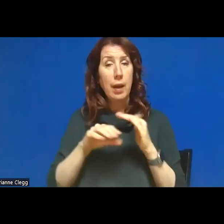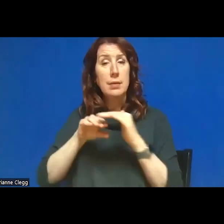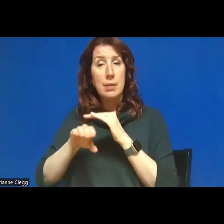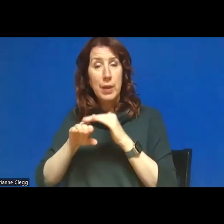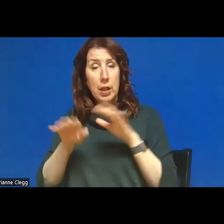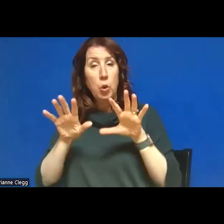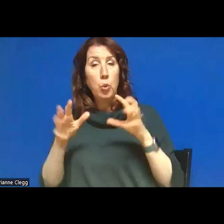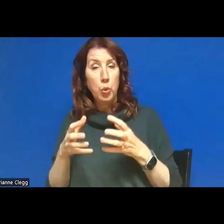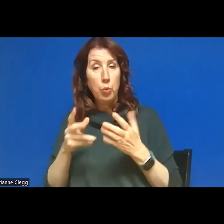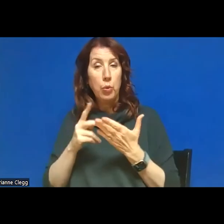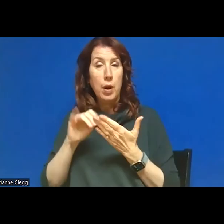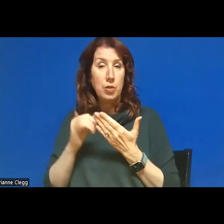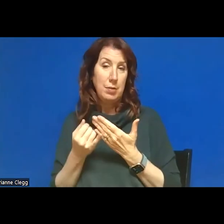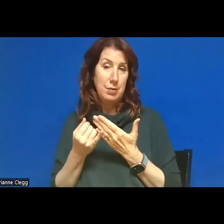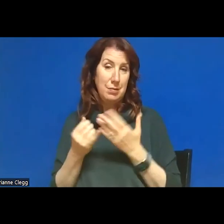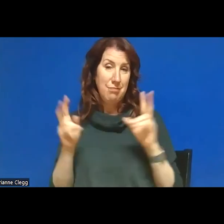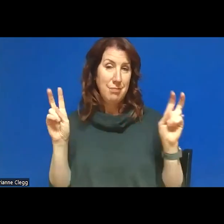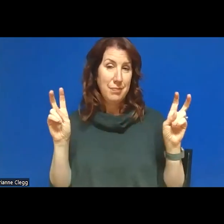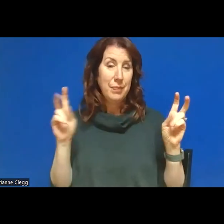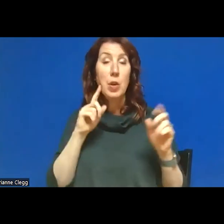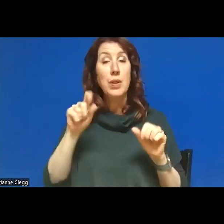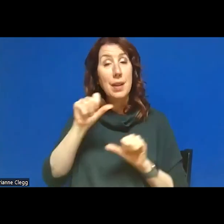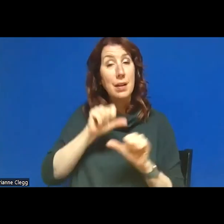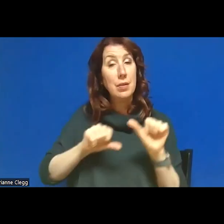We need one another.